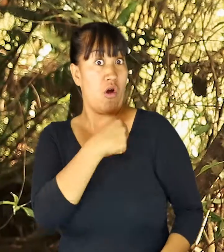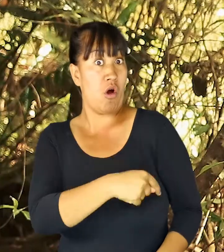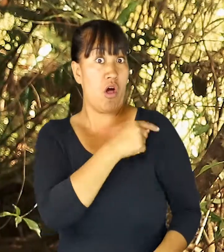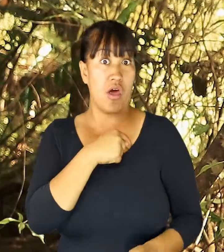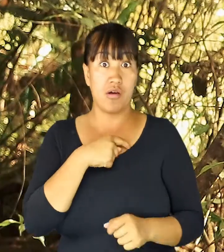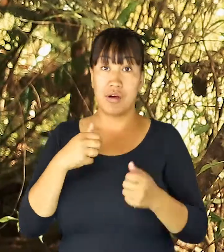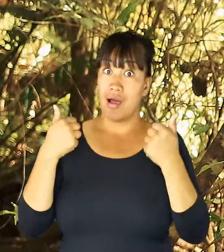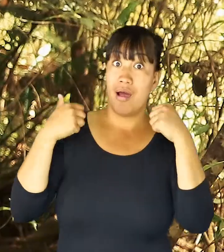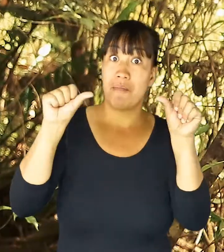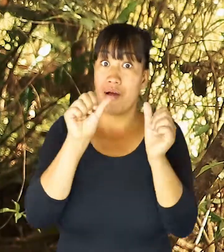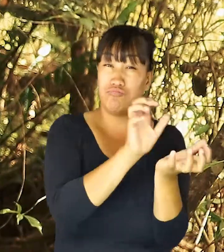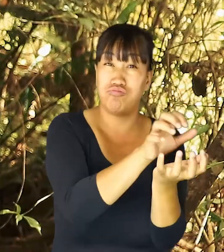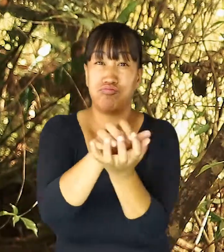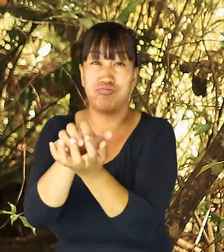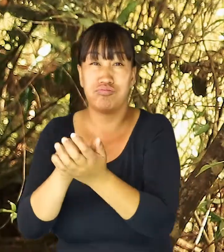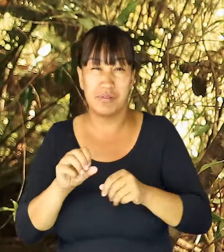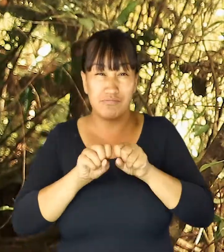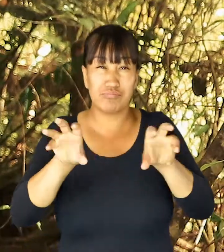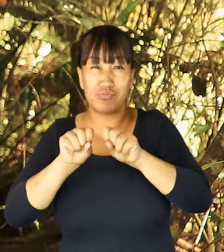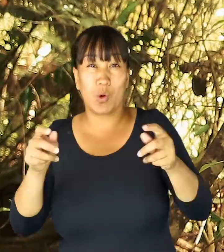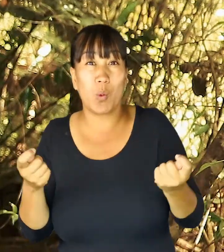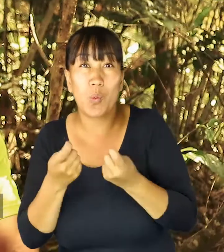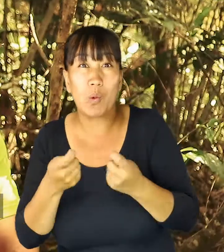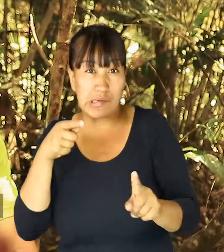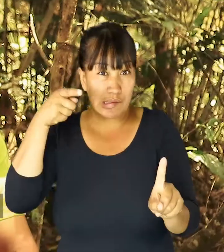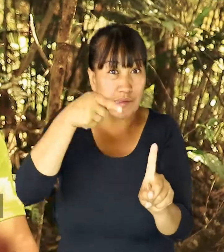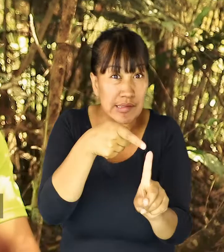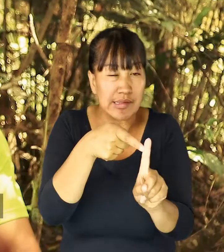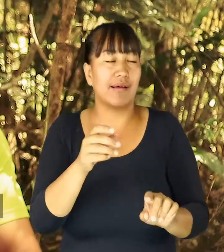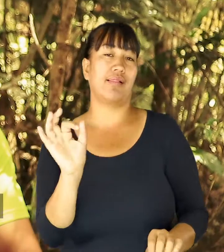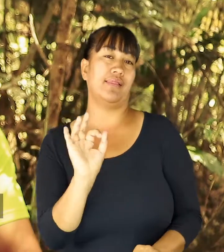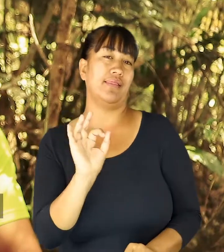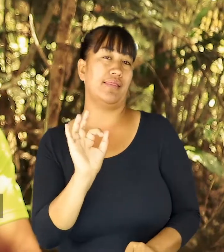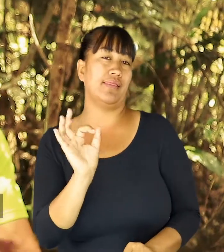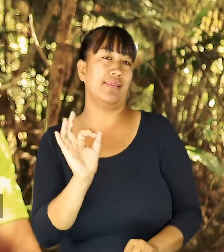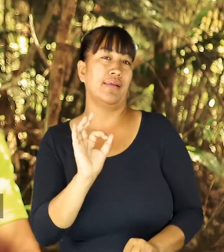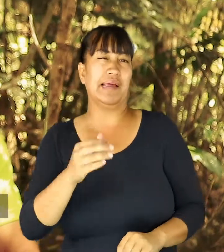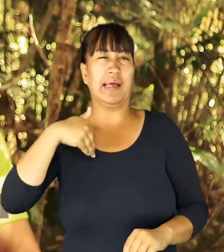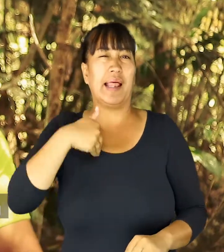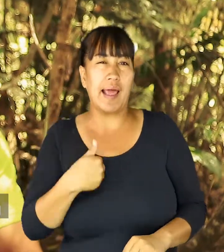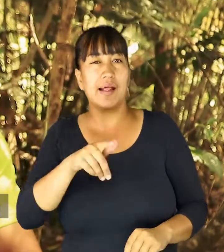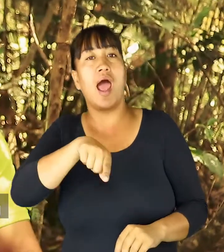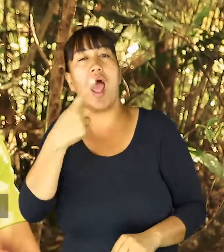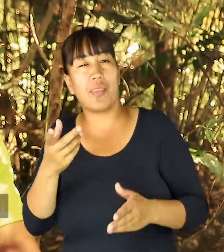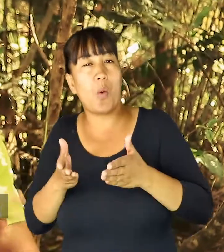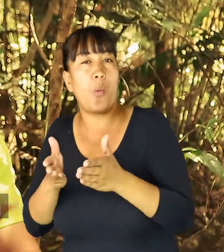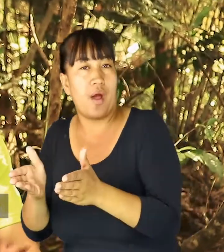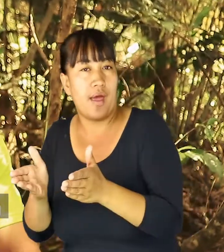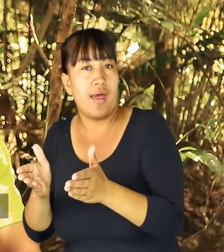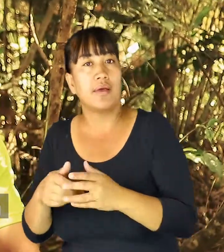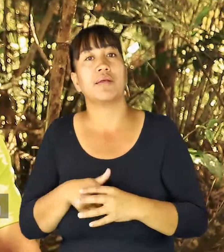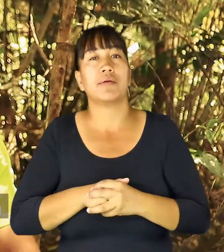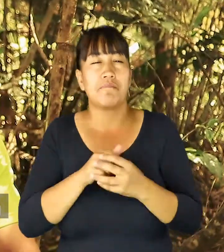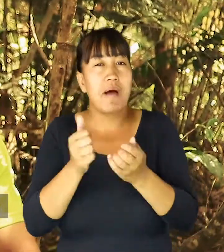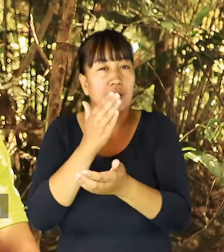be honest, we won't have an effective kill count on the pests out there by using traps